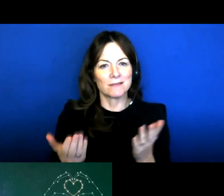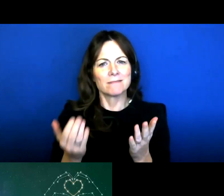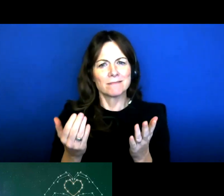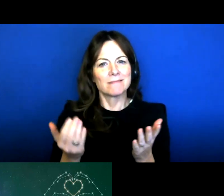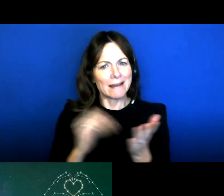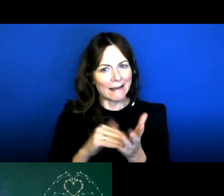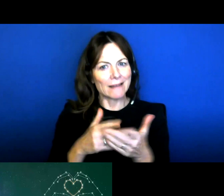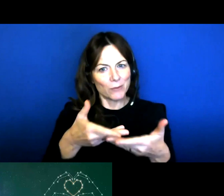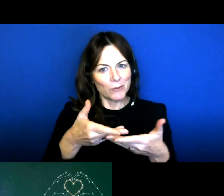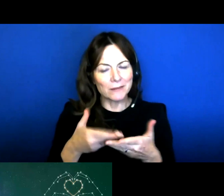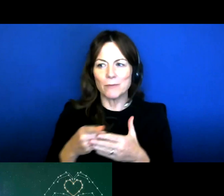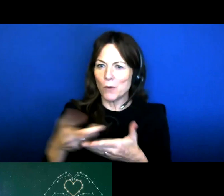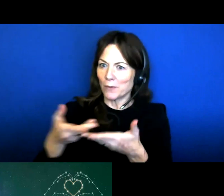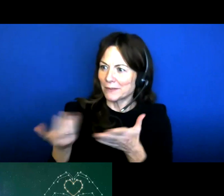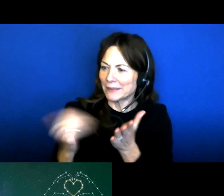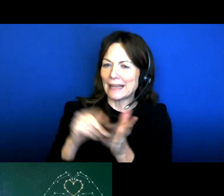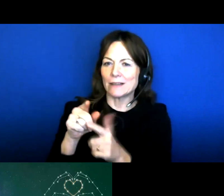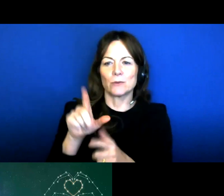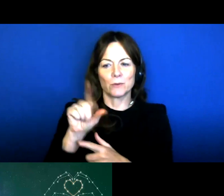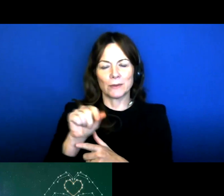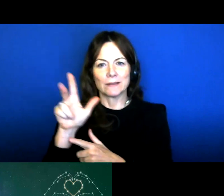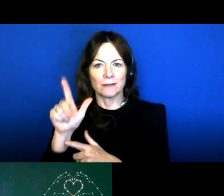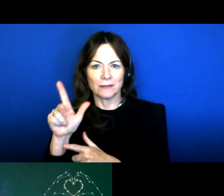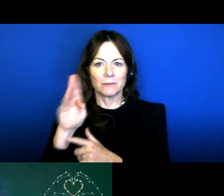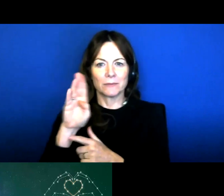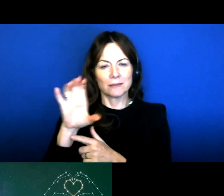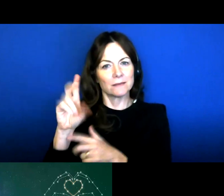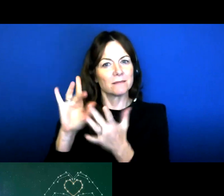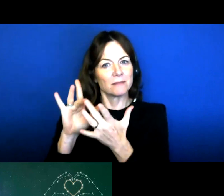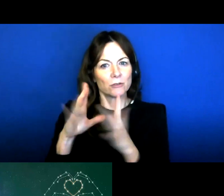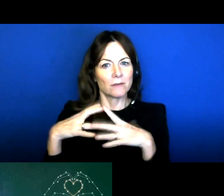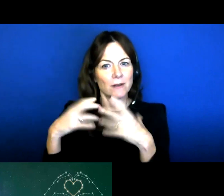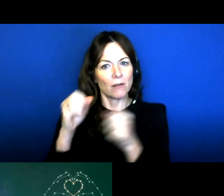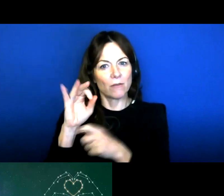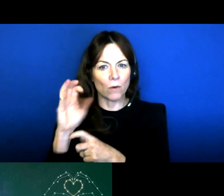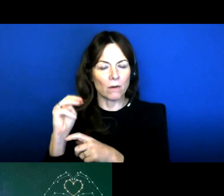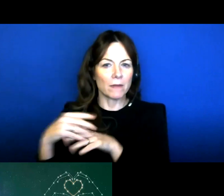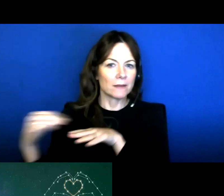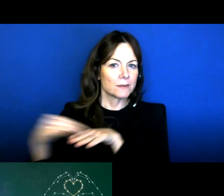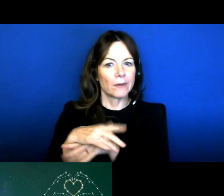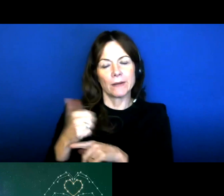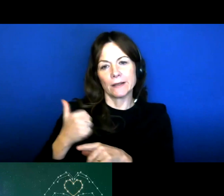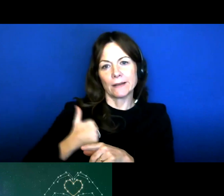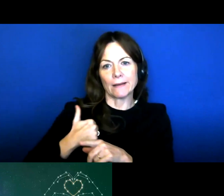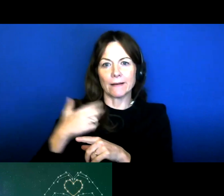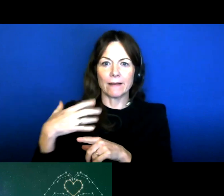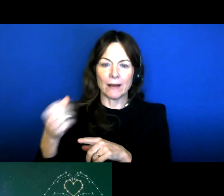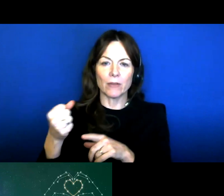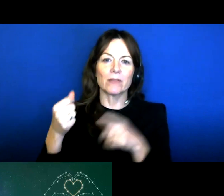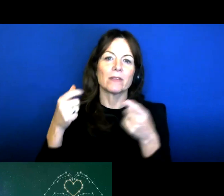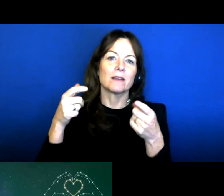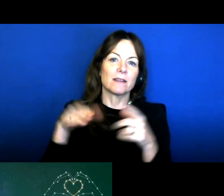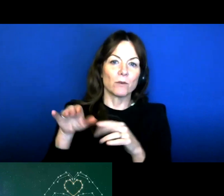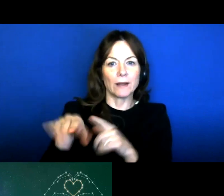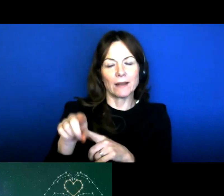or re-welcome you back to the 2023 BC Digital Health Forum, inspired by Canada Health InfoWays Digital Health